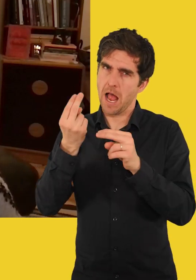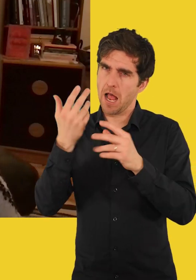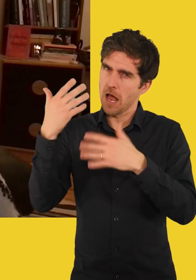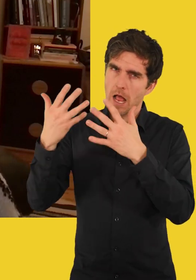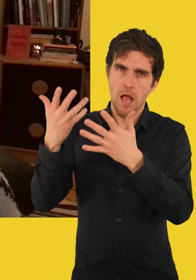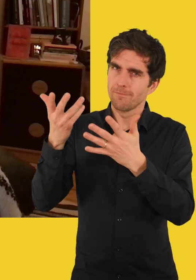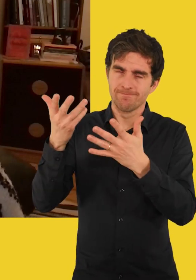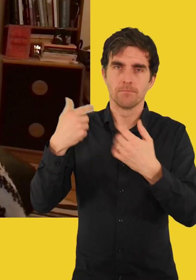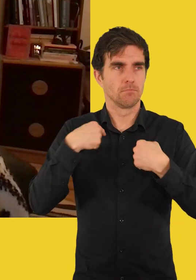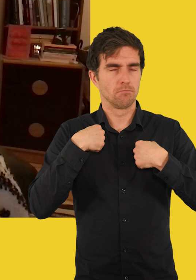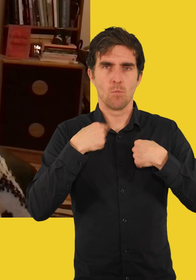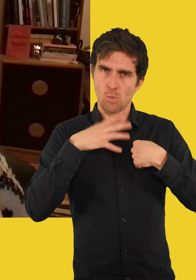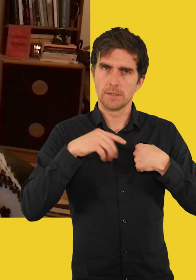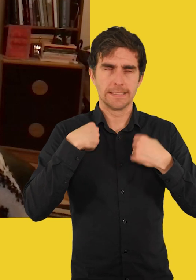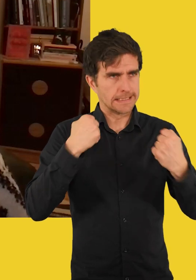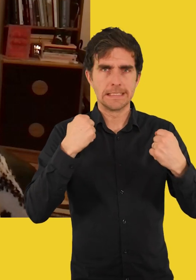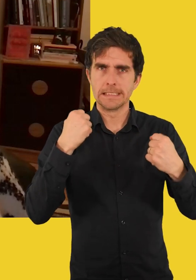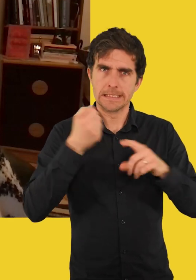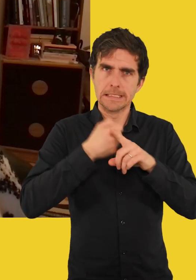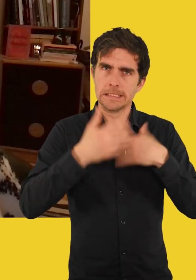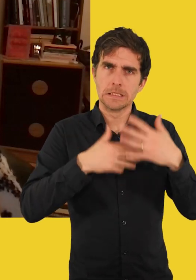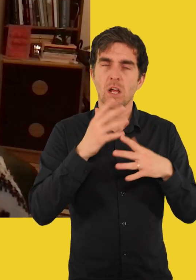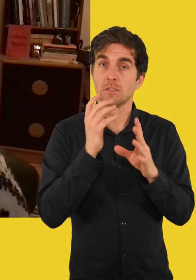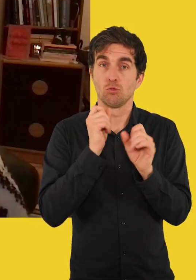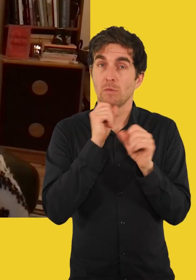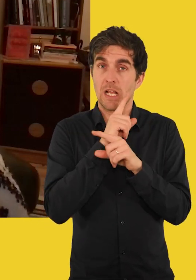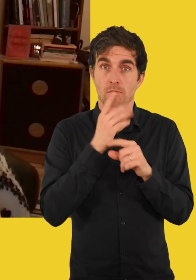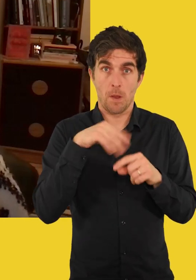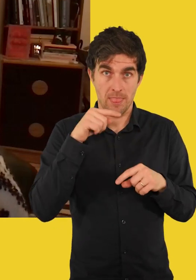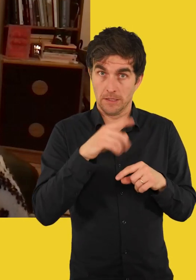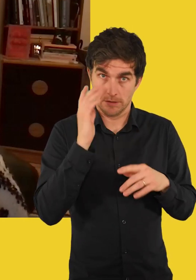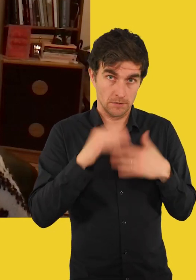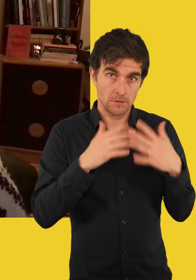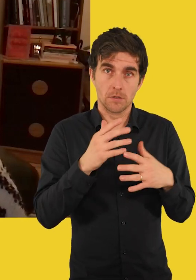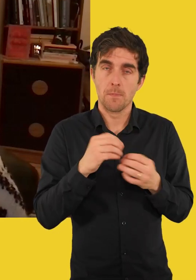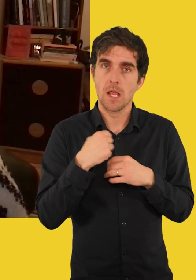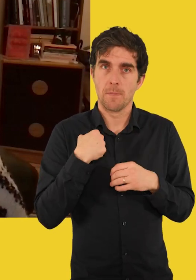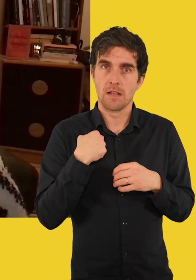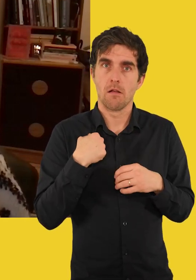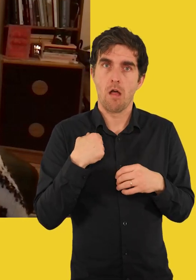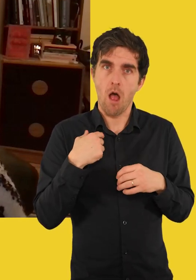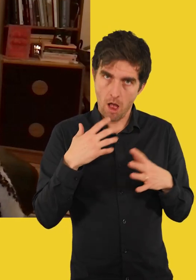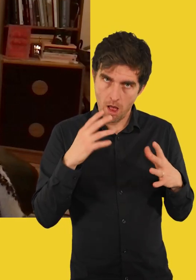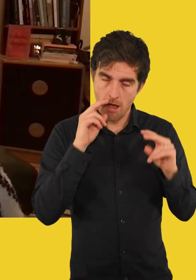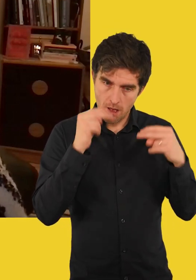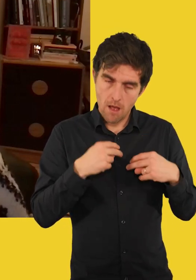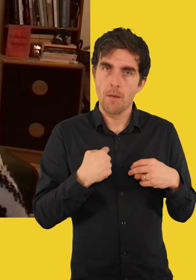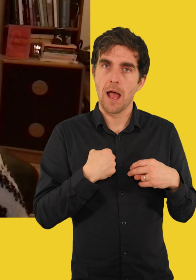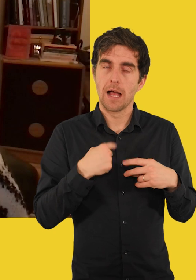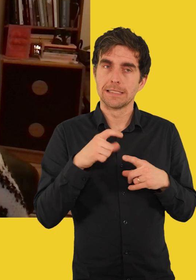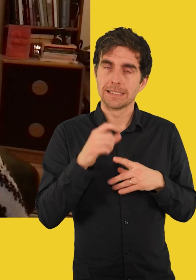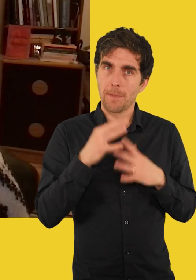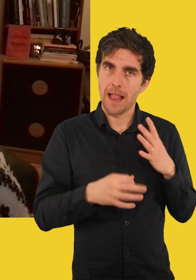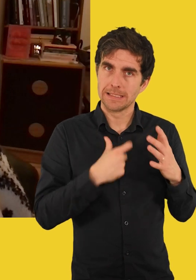any way that I could for him. And weirdly, through doing that, it made me kind of, I came into my own